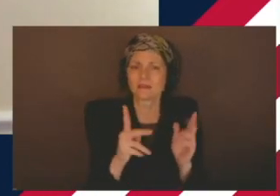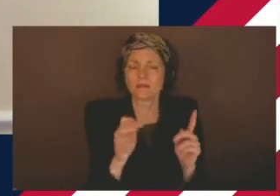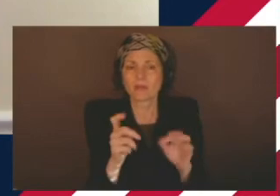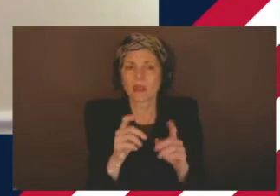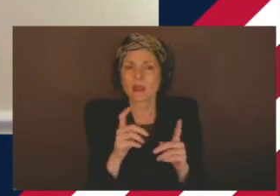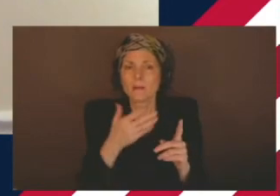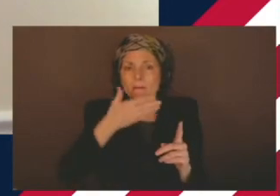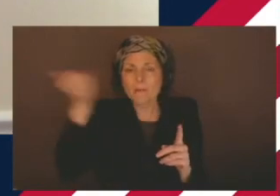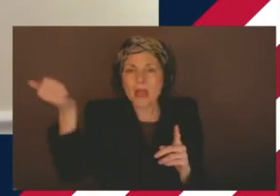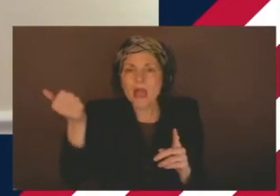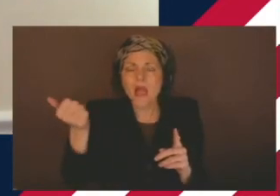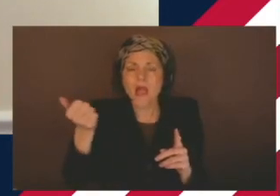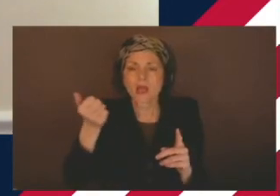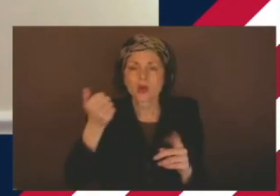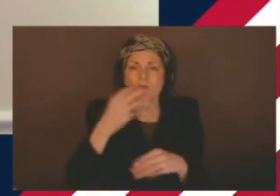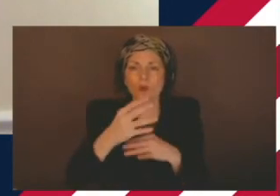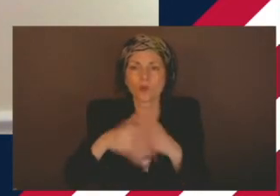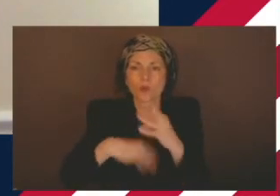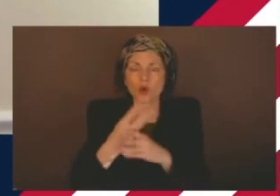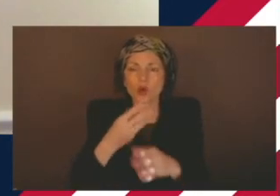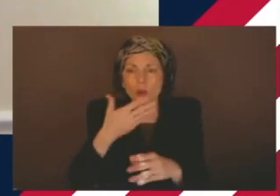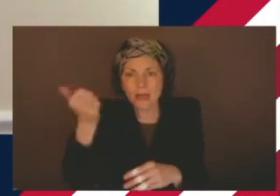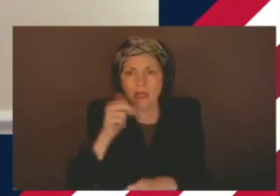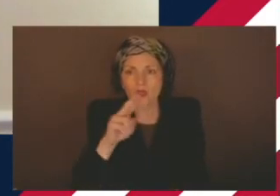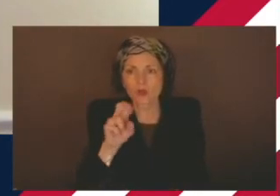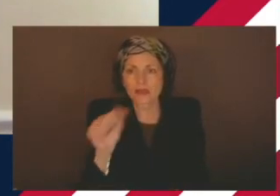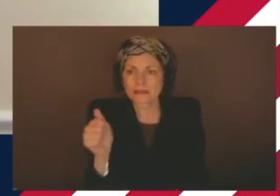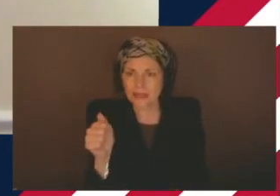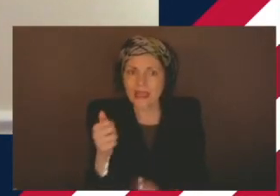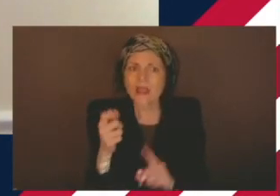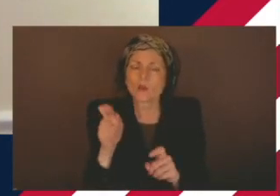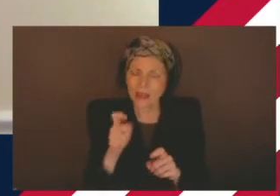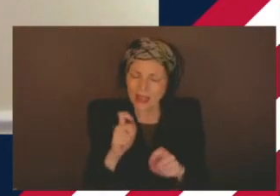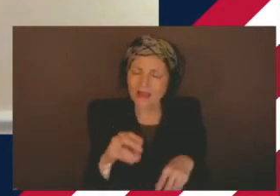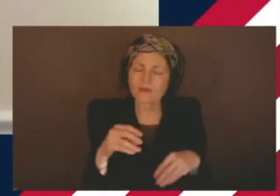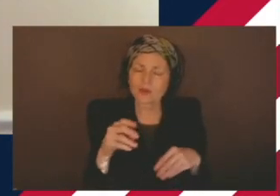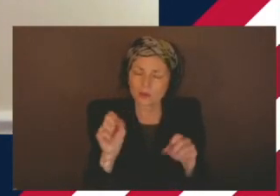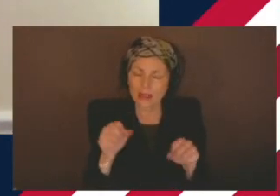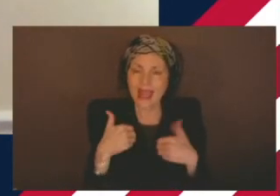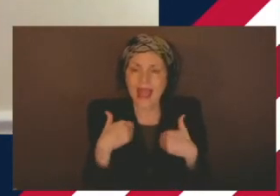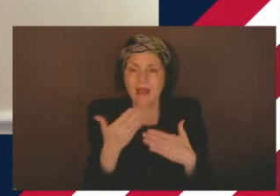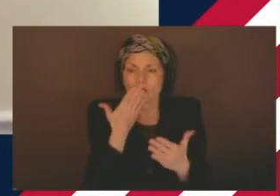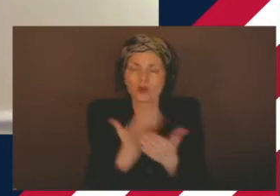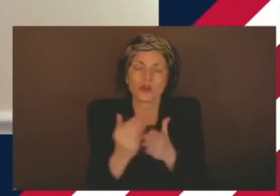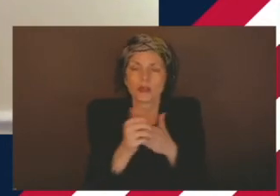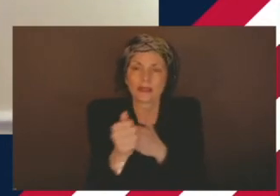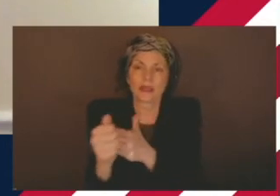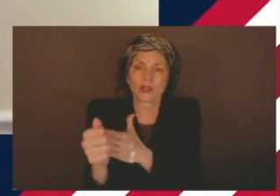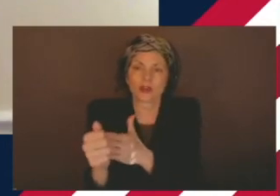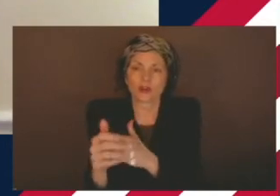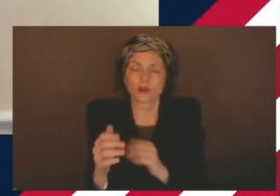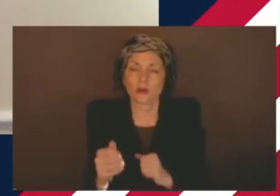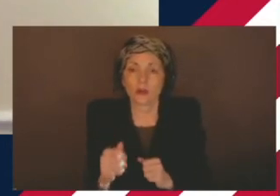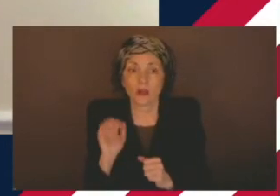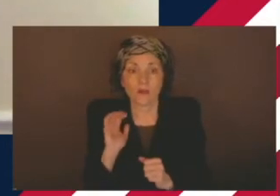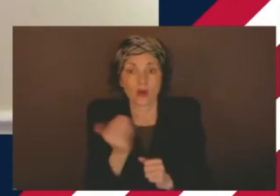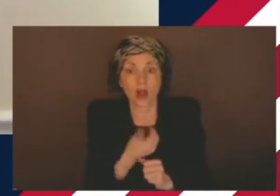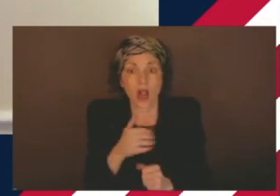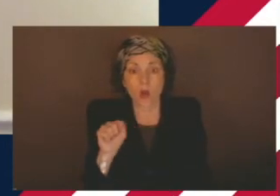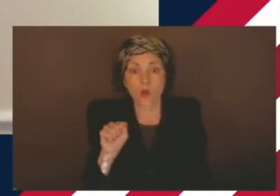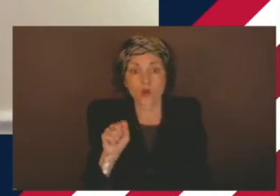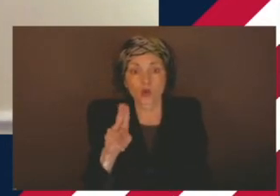their part and lead the way. For the soul of America and its greatest strength lies in our diversity and